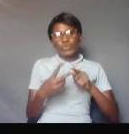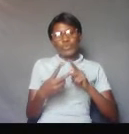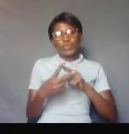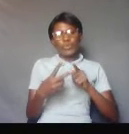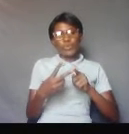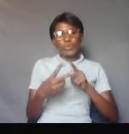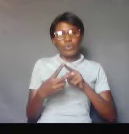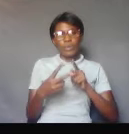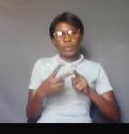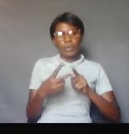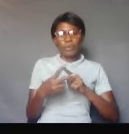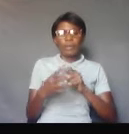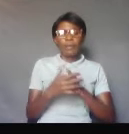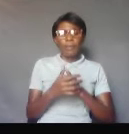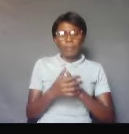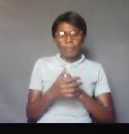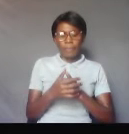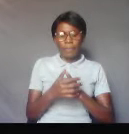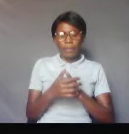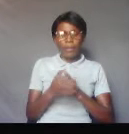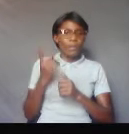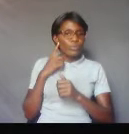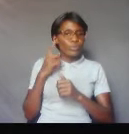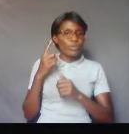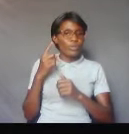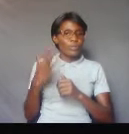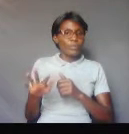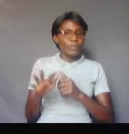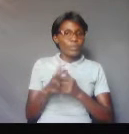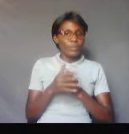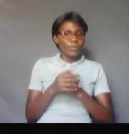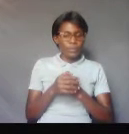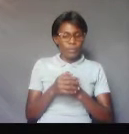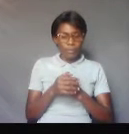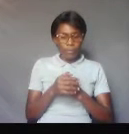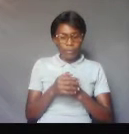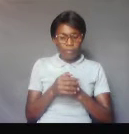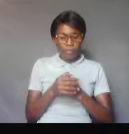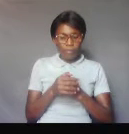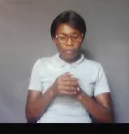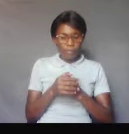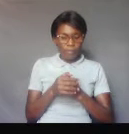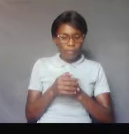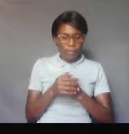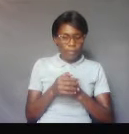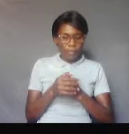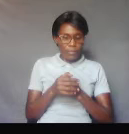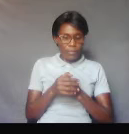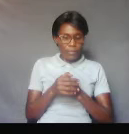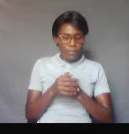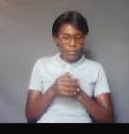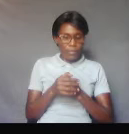against the master. So you can already hear that there's a certain amount